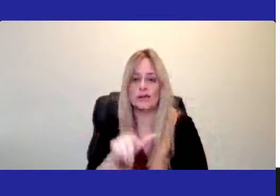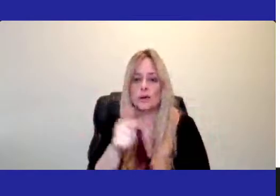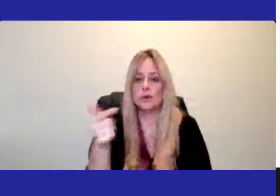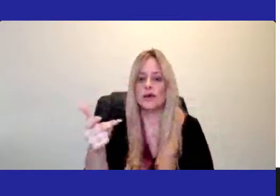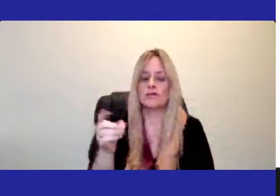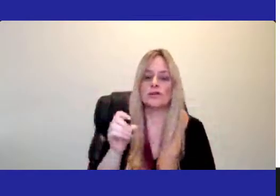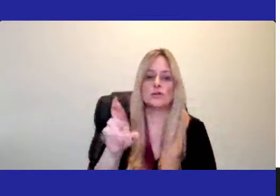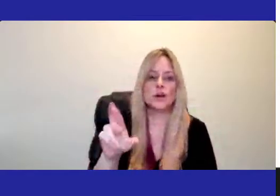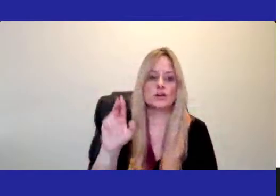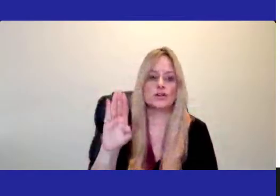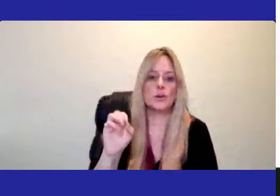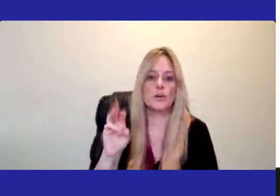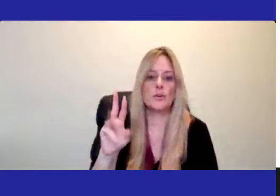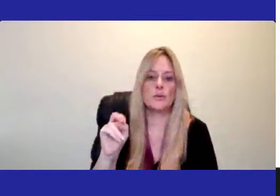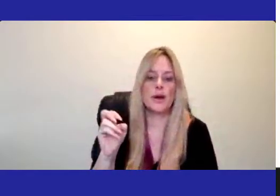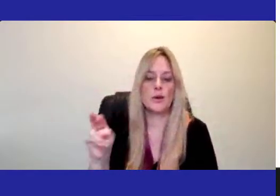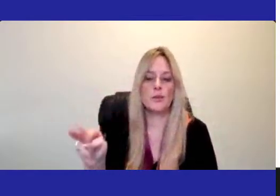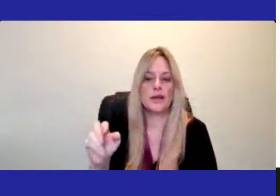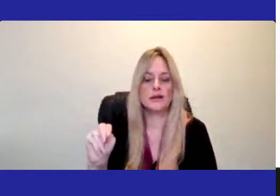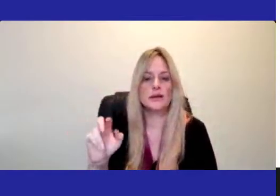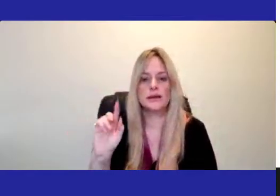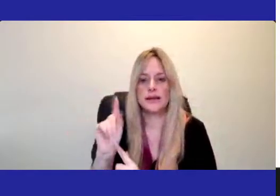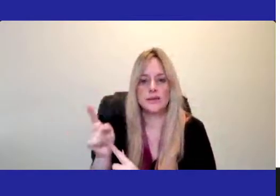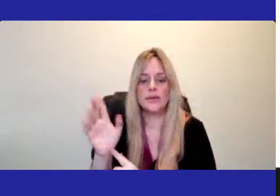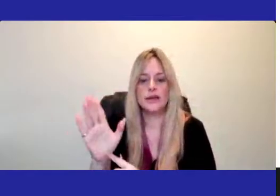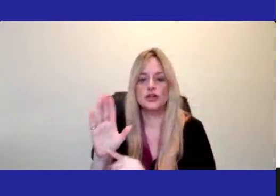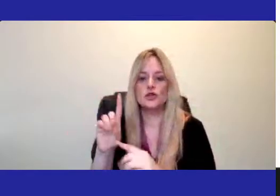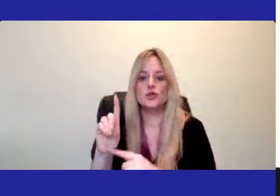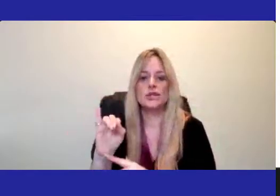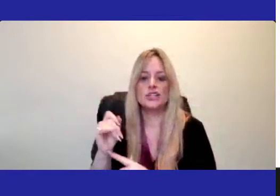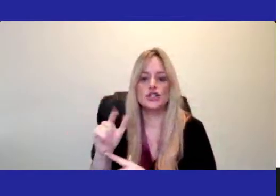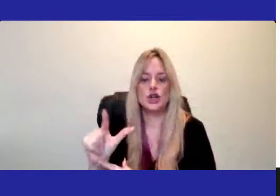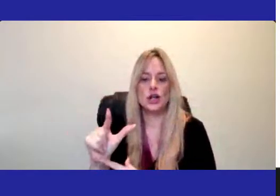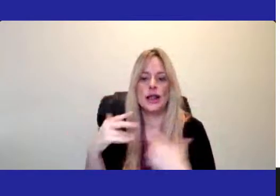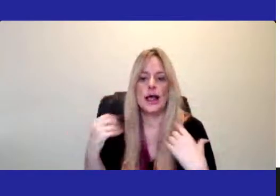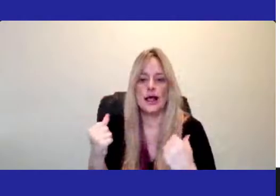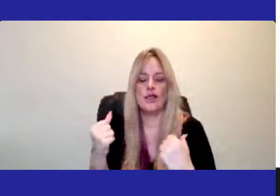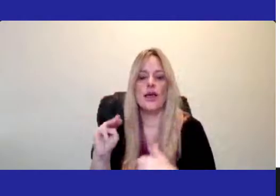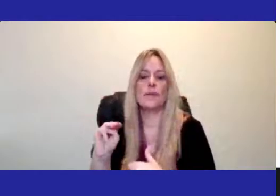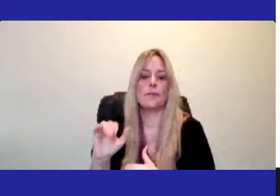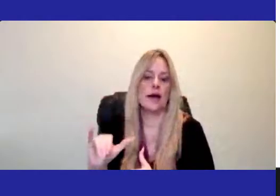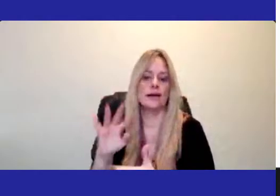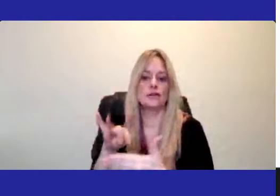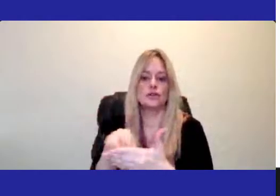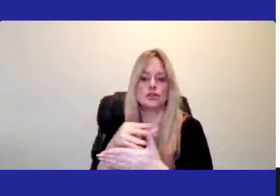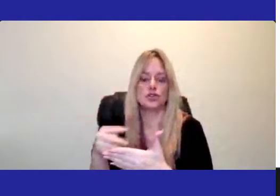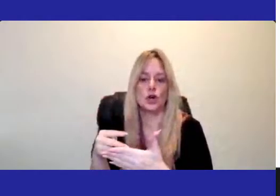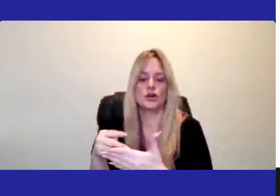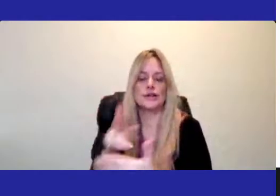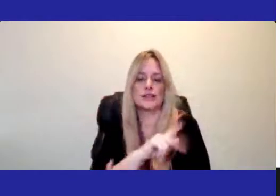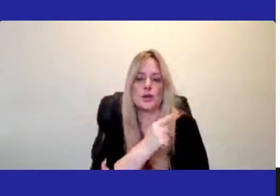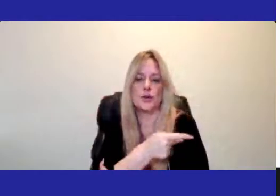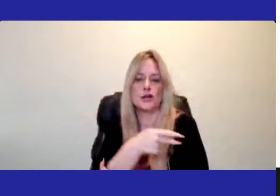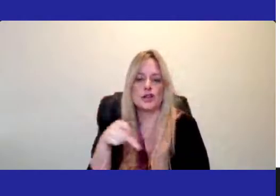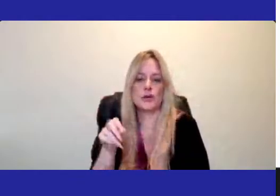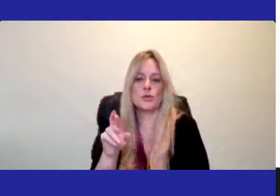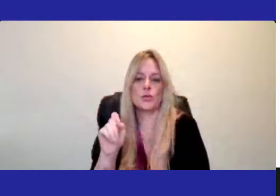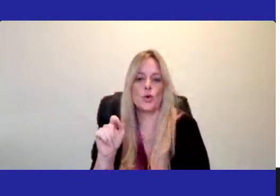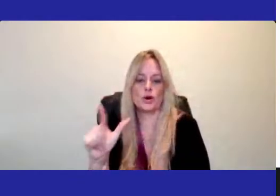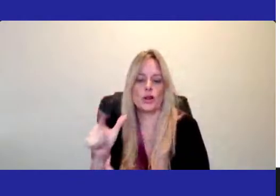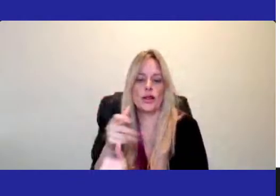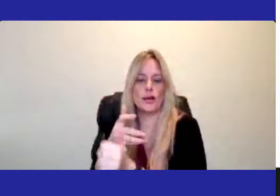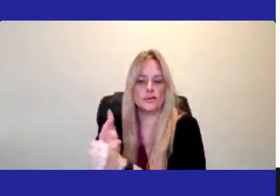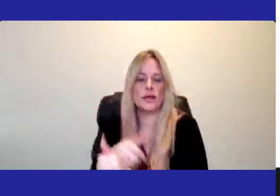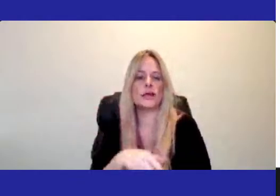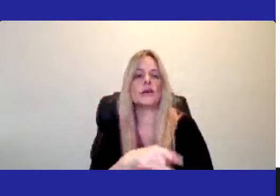Boughton in a second to do the digital health and MyChart, which is our patient portal update. Also in the report, you'll see a year